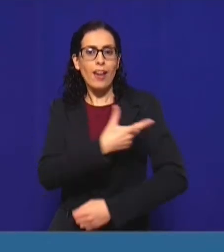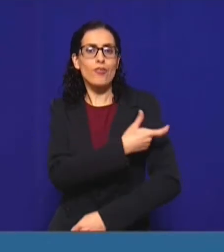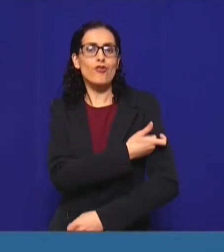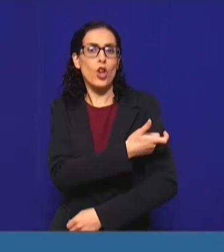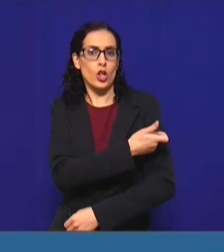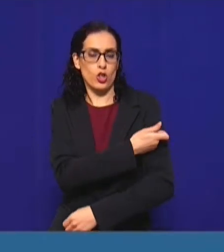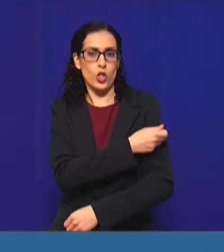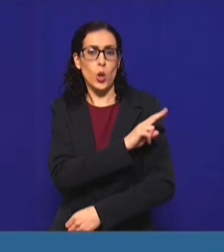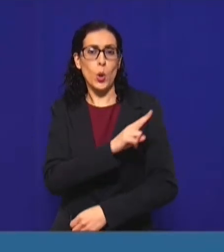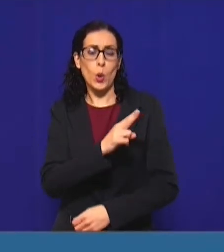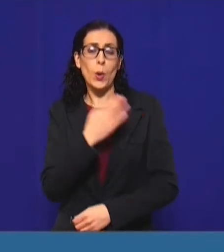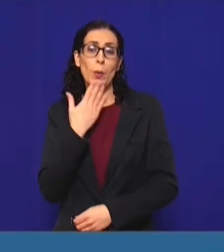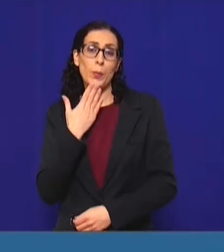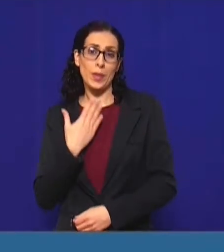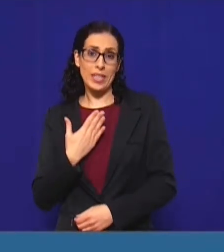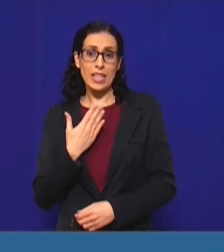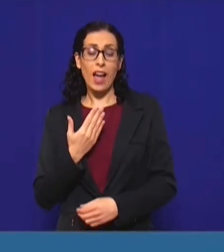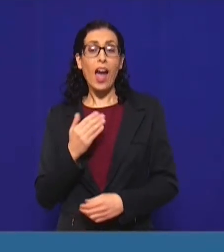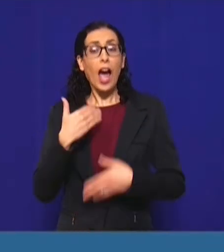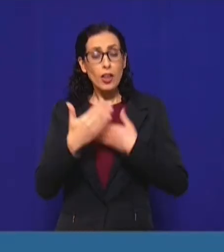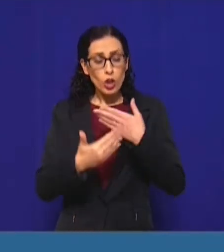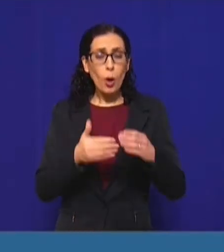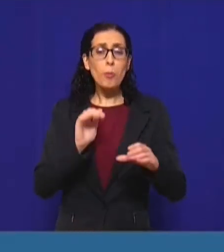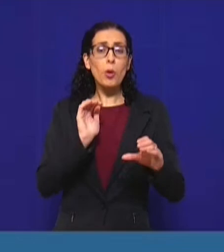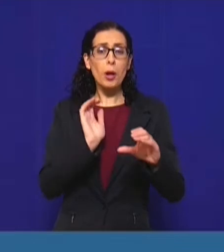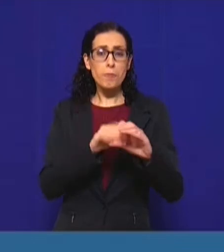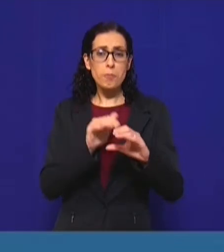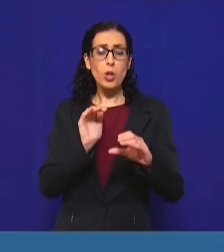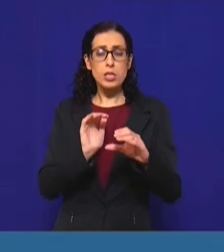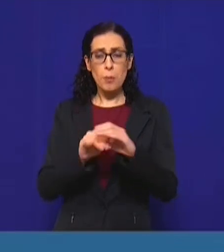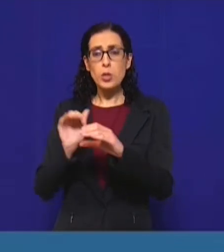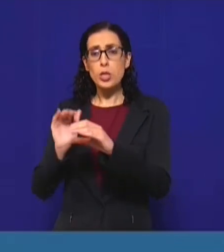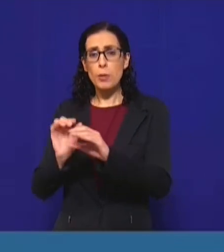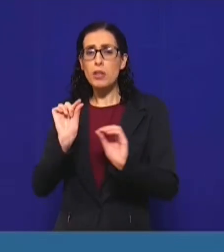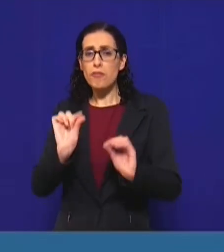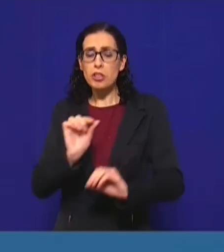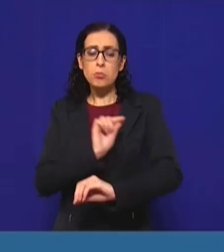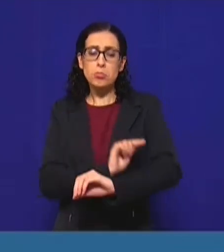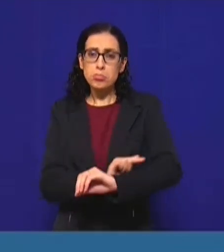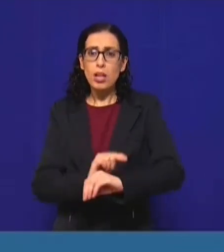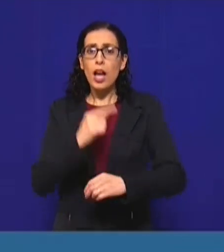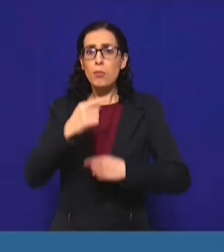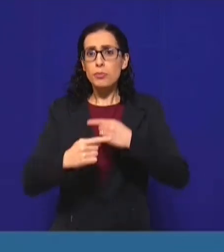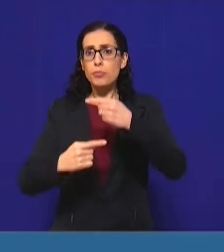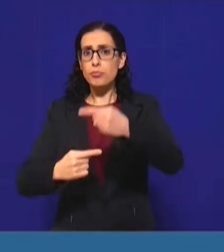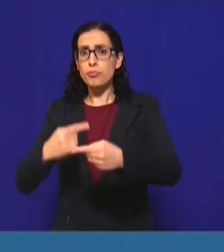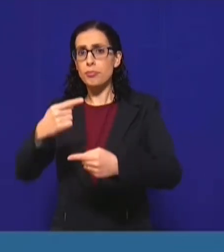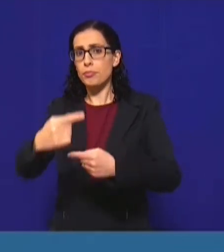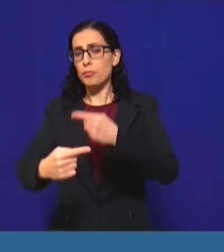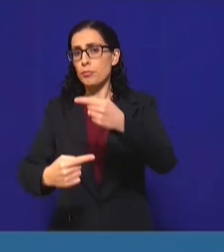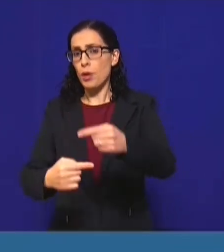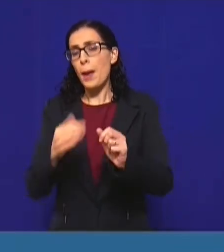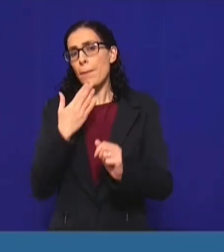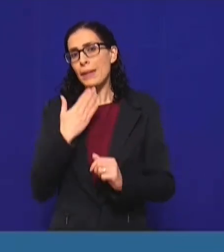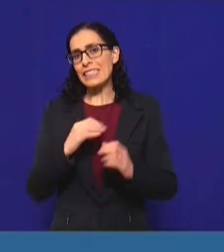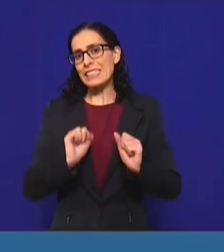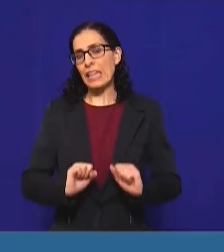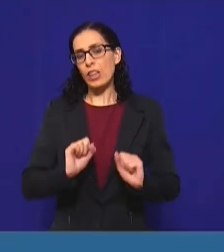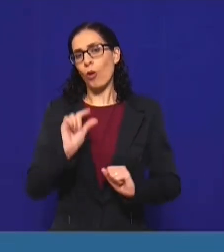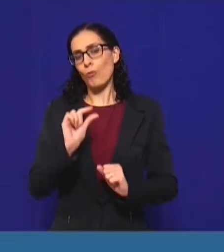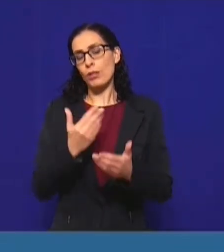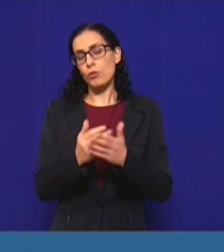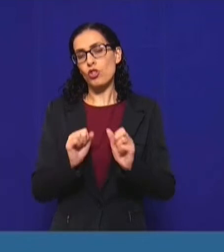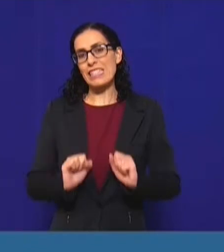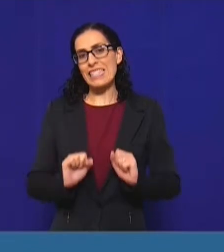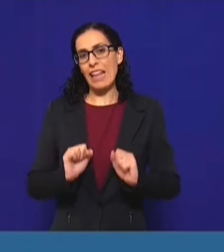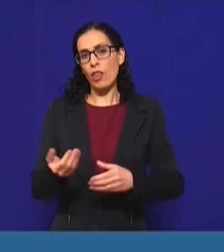u nappellalkom li għadna qegħdin nibagħtu l-inviti għal dawn il-grupp allura min għadu ma rċiviex għalissa nistennew sakemm tirċievu l-invit